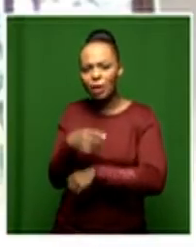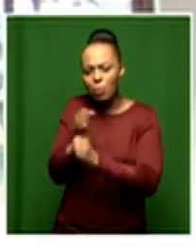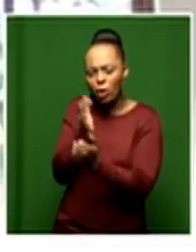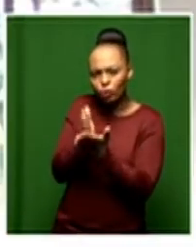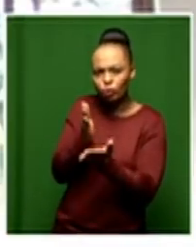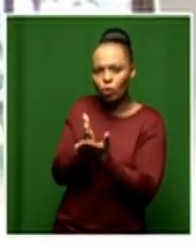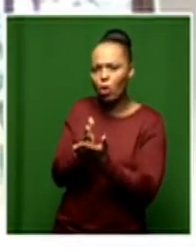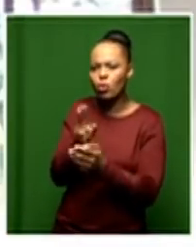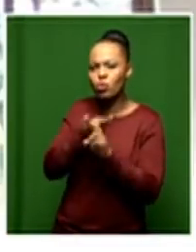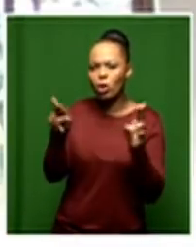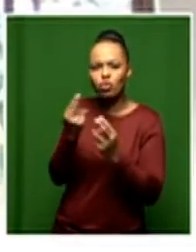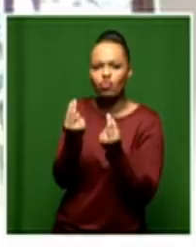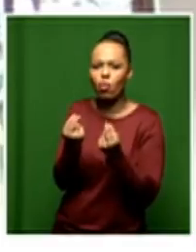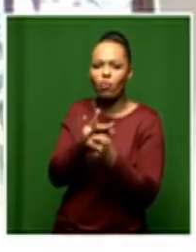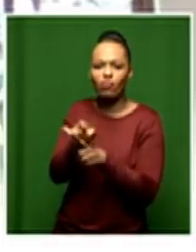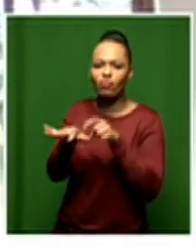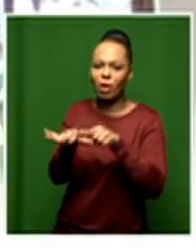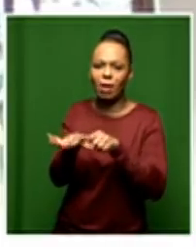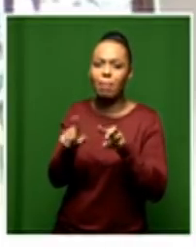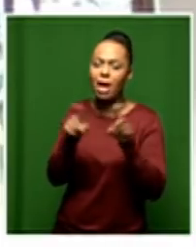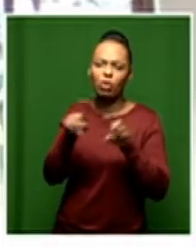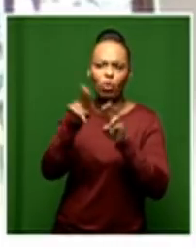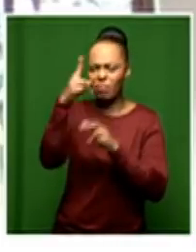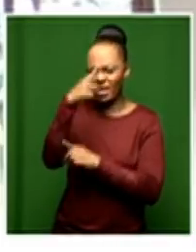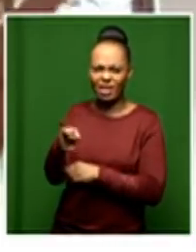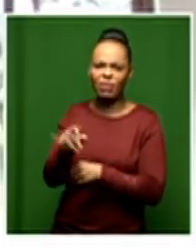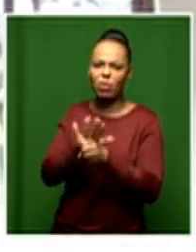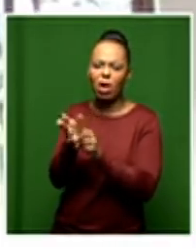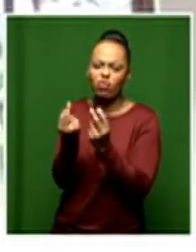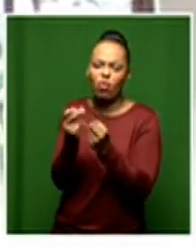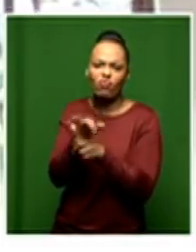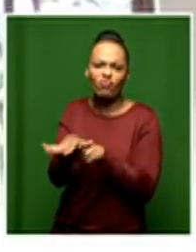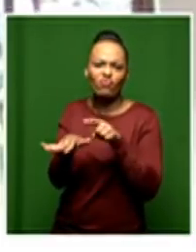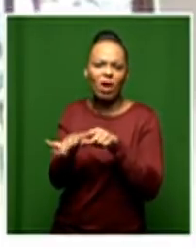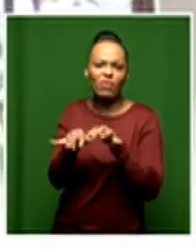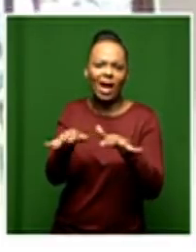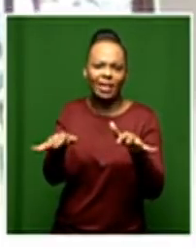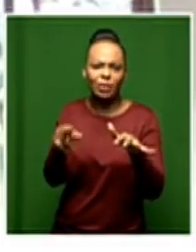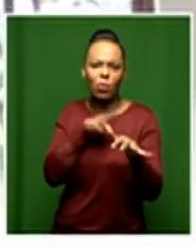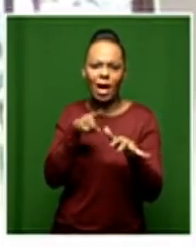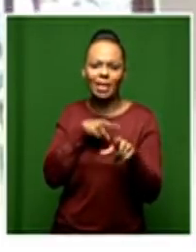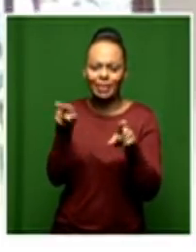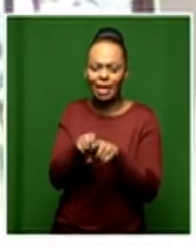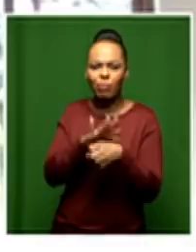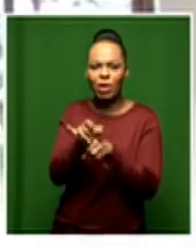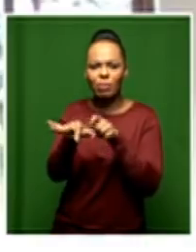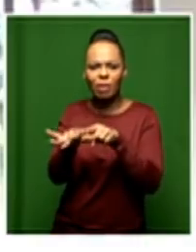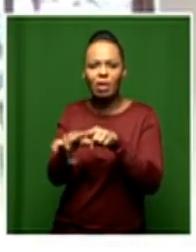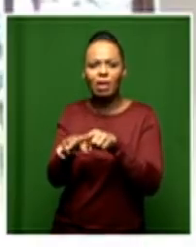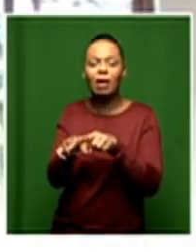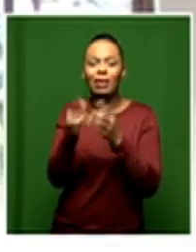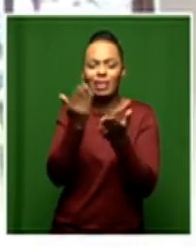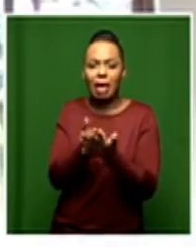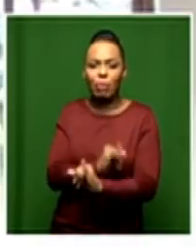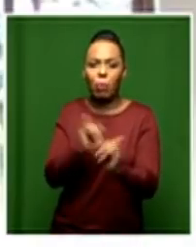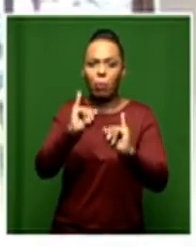it's not a new variant, which we don't believe that it is. Preliminary results show the same variant entering again